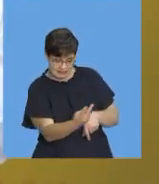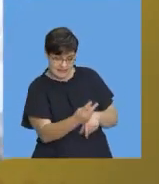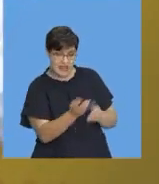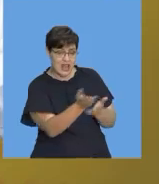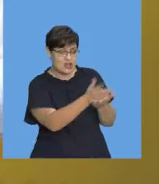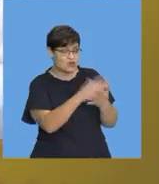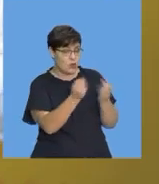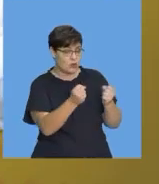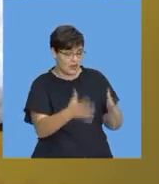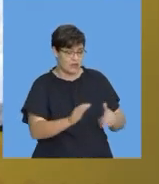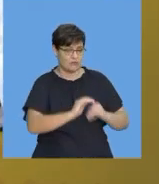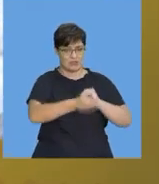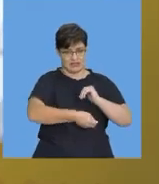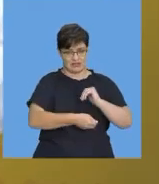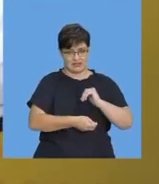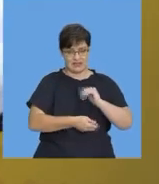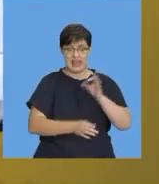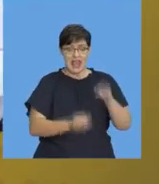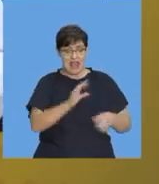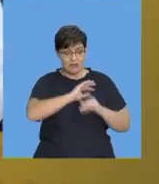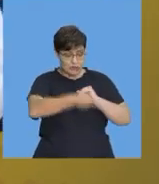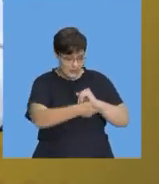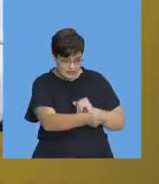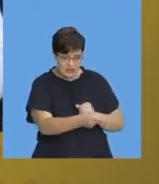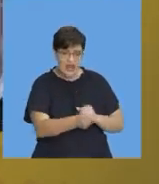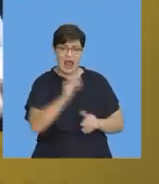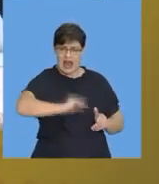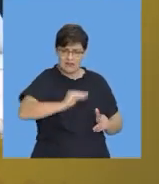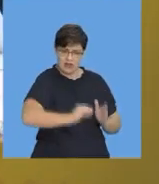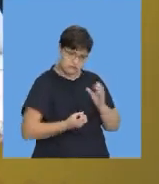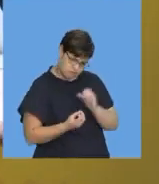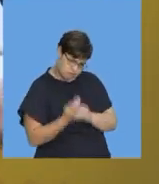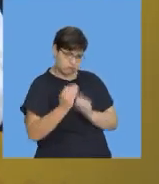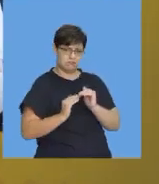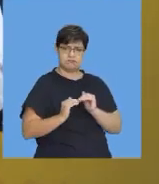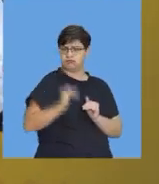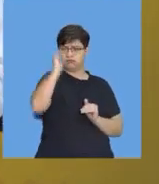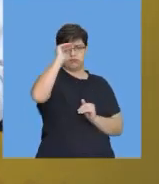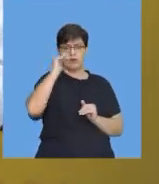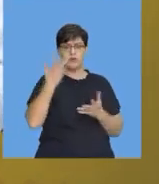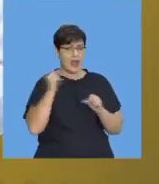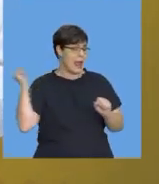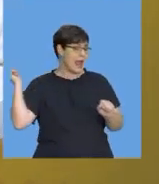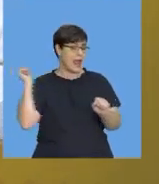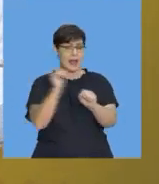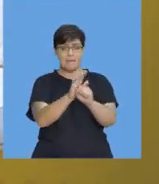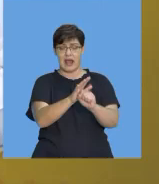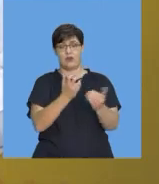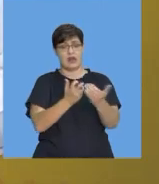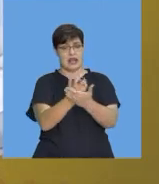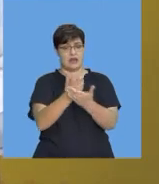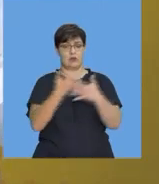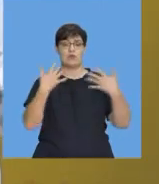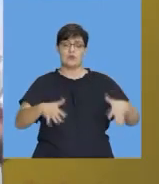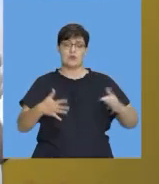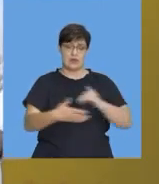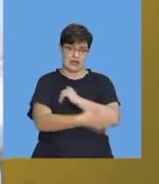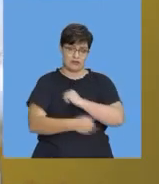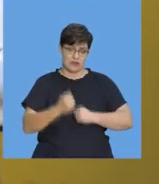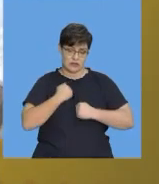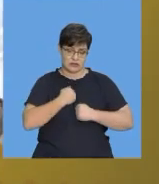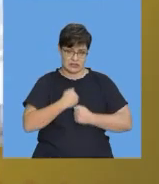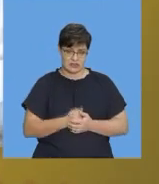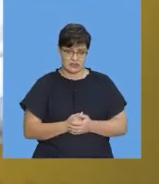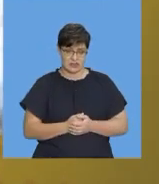done, this will boost investment and growth, and it has far-reaching impacts on the economy of our country. So